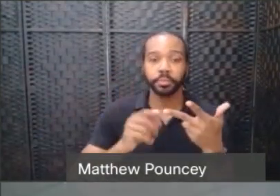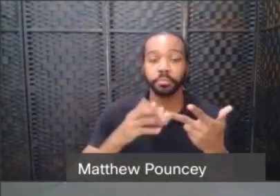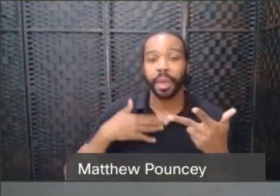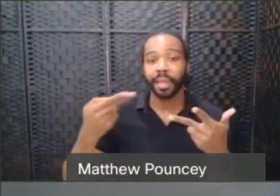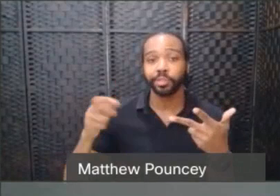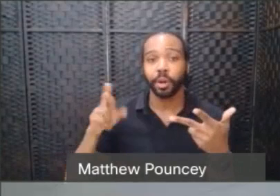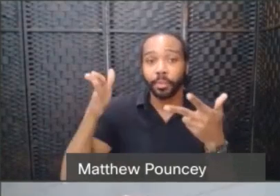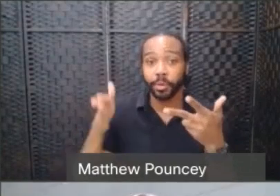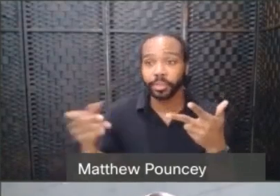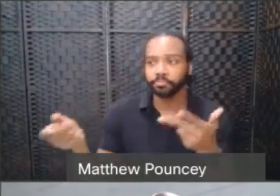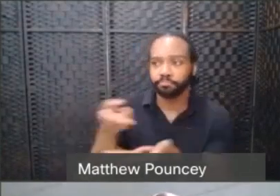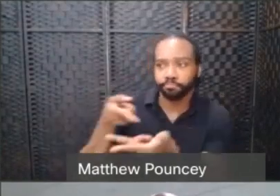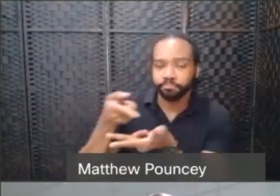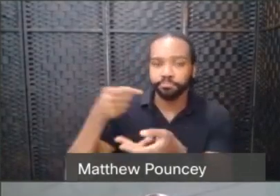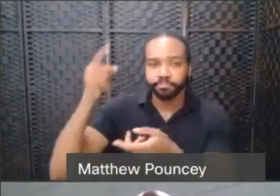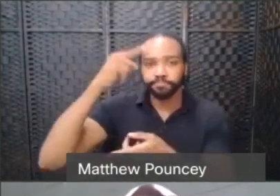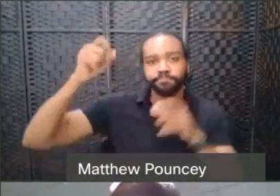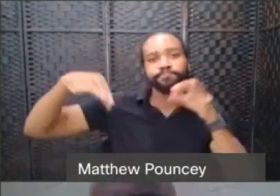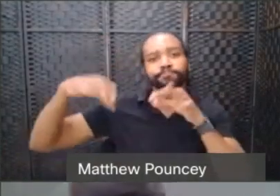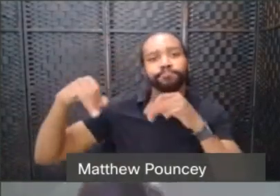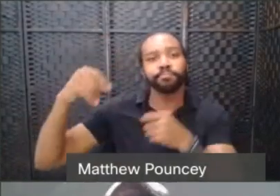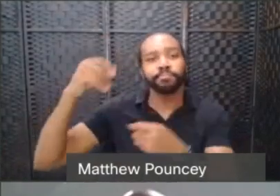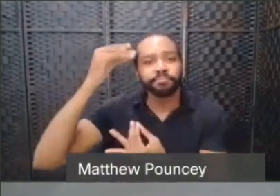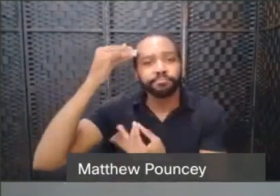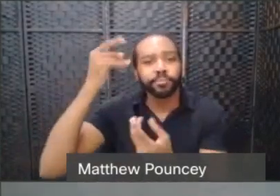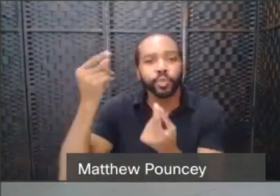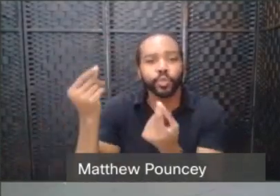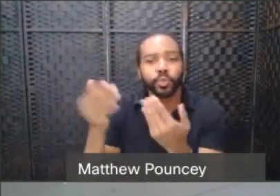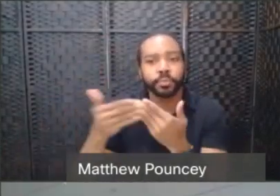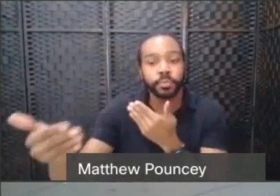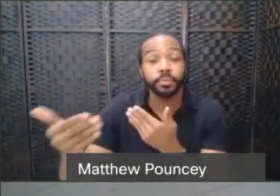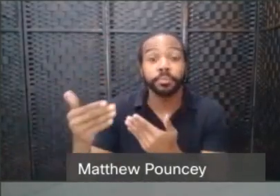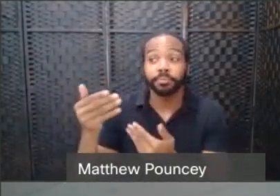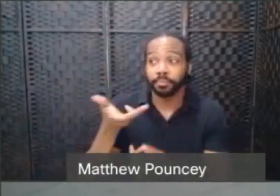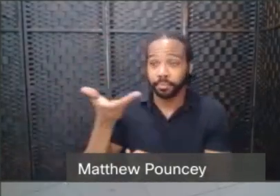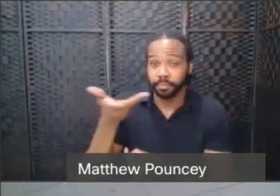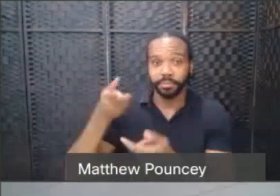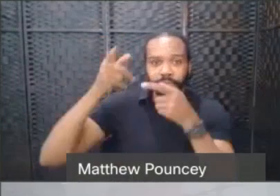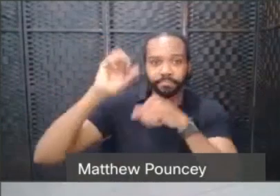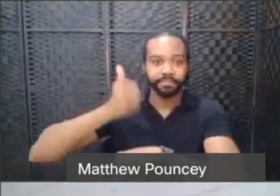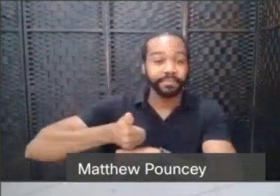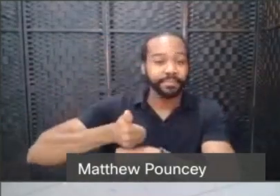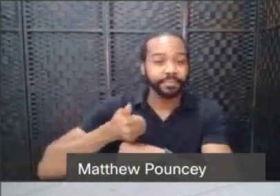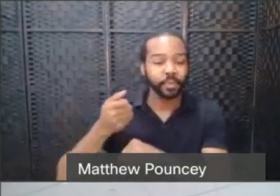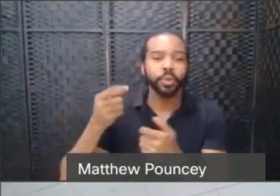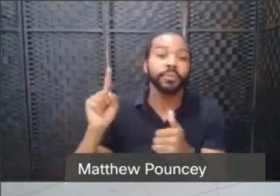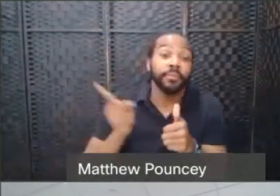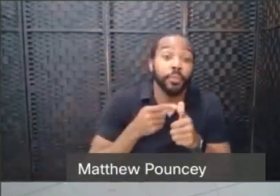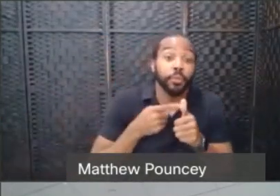person, we kind of brainstormed some ideas, and we came up with, we first started with